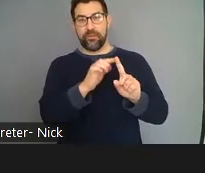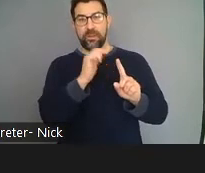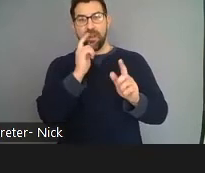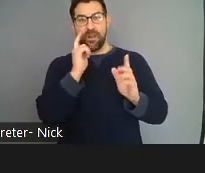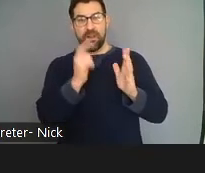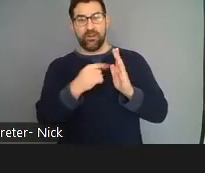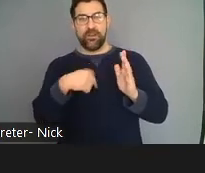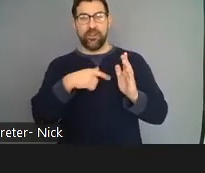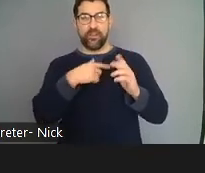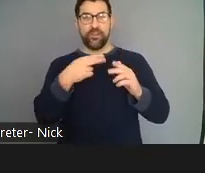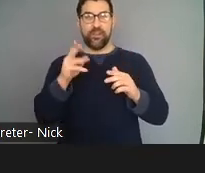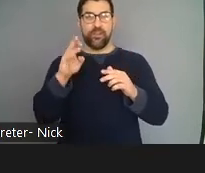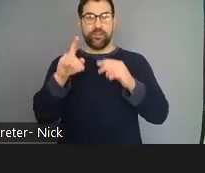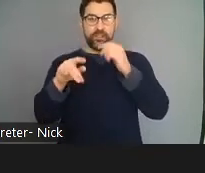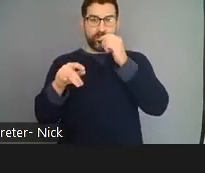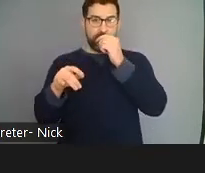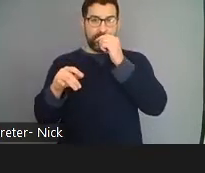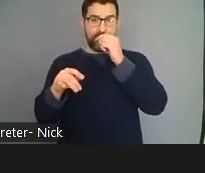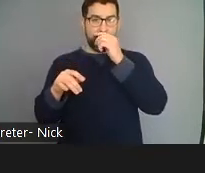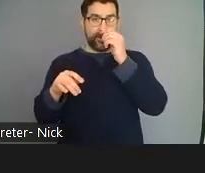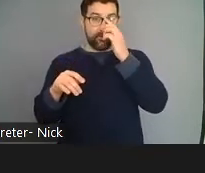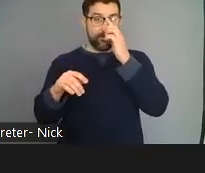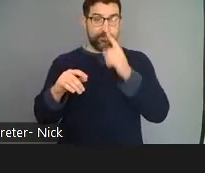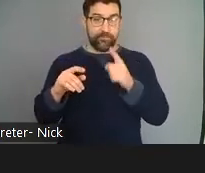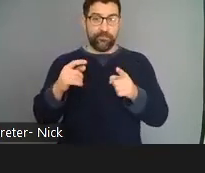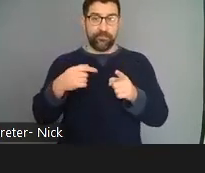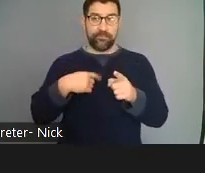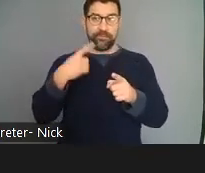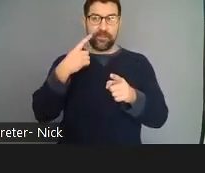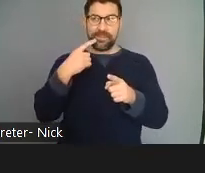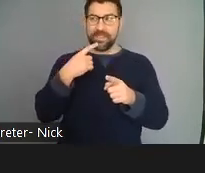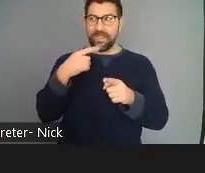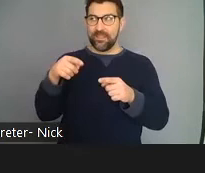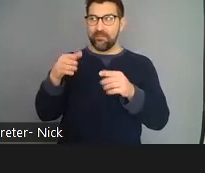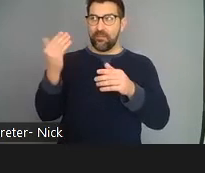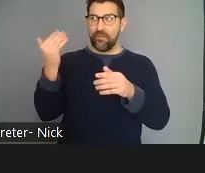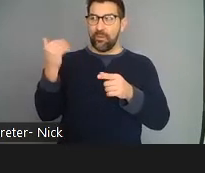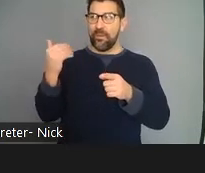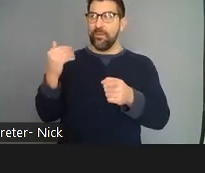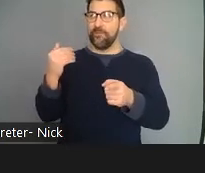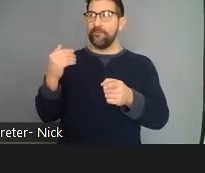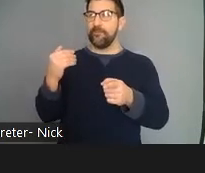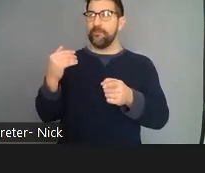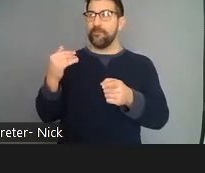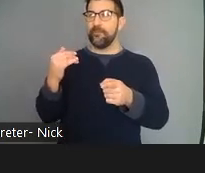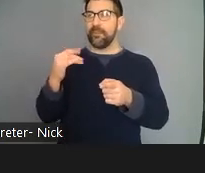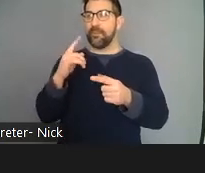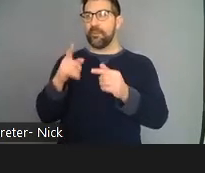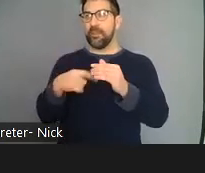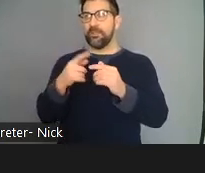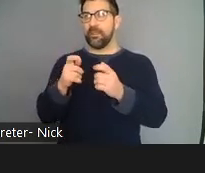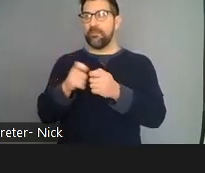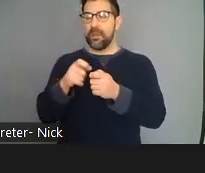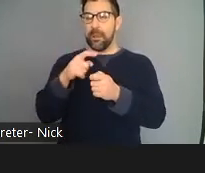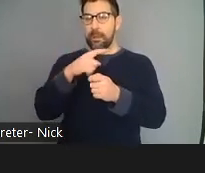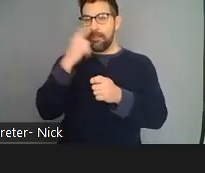humanity. And so I think, and I think I've said this before, when we have, and when we're talking about specifically Black